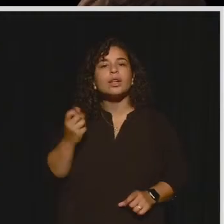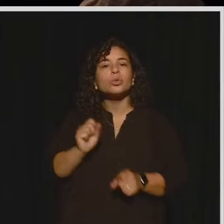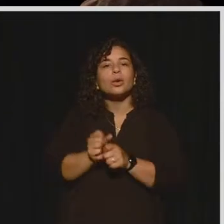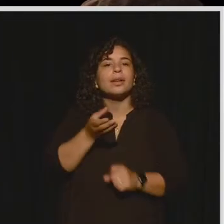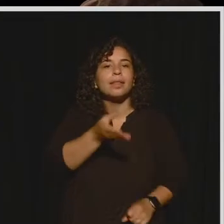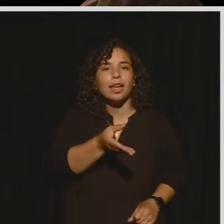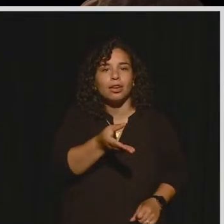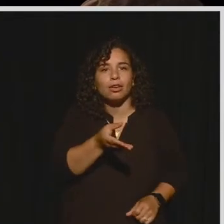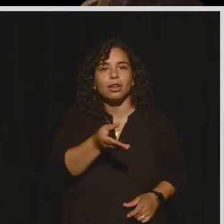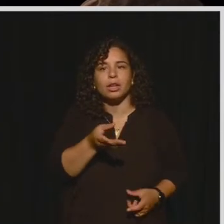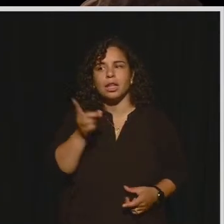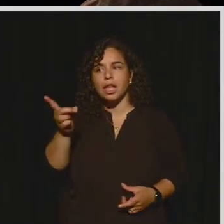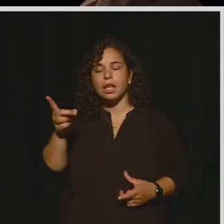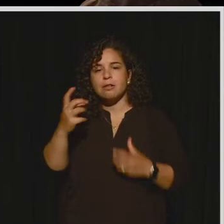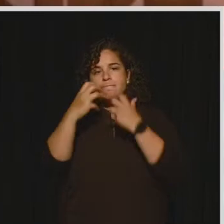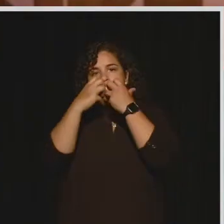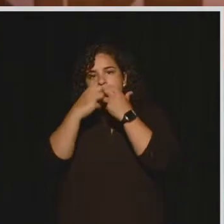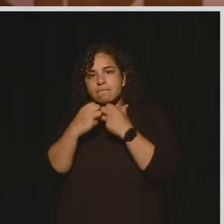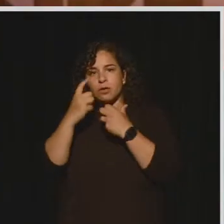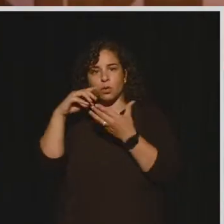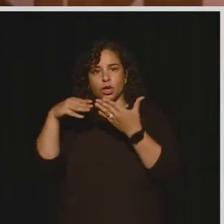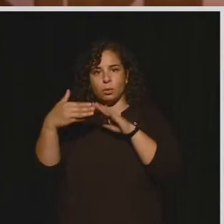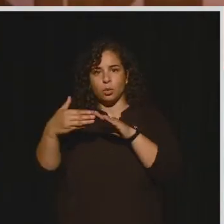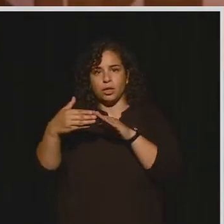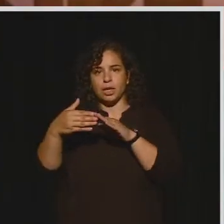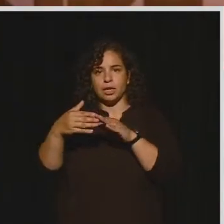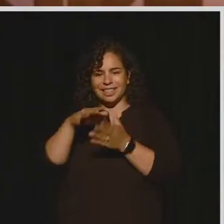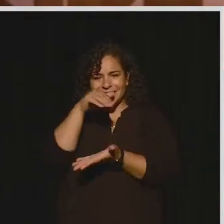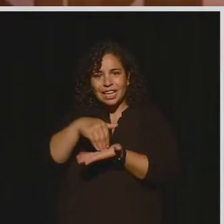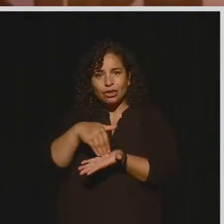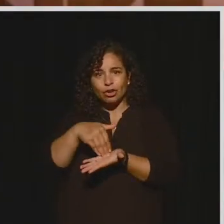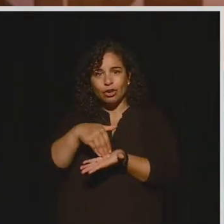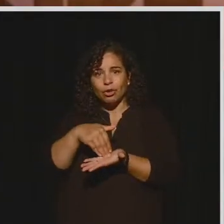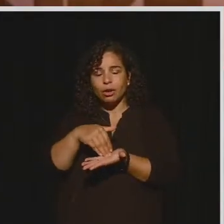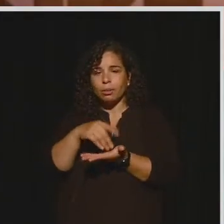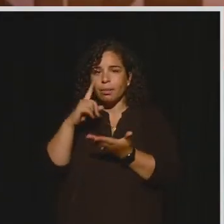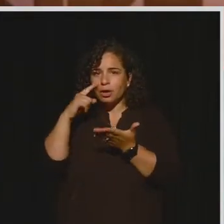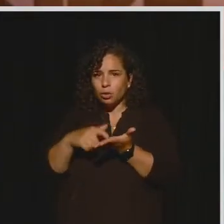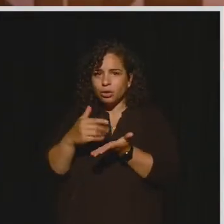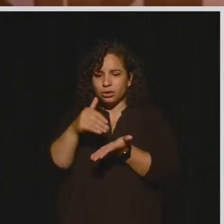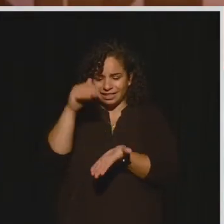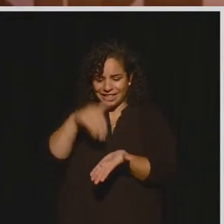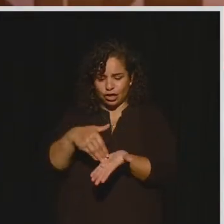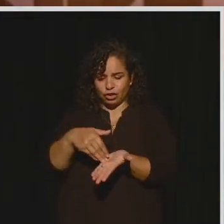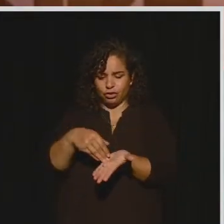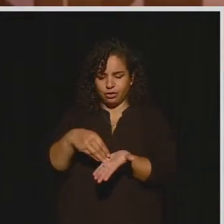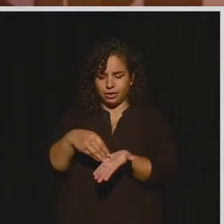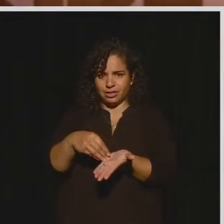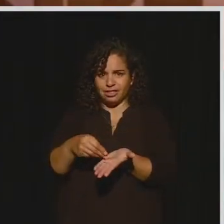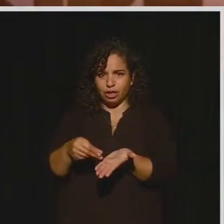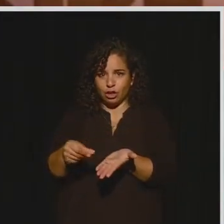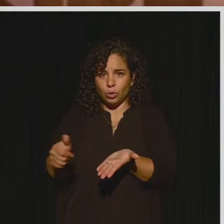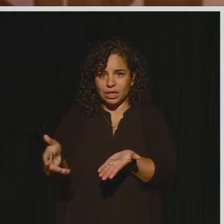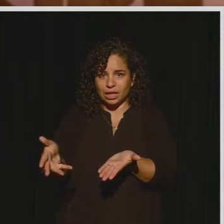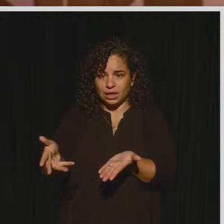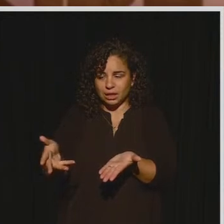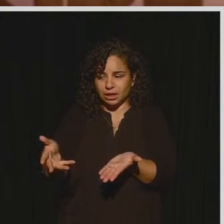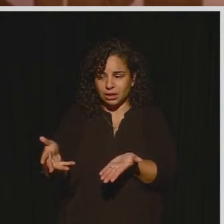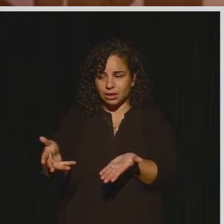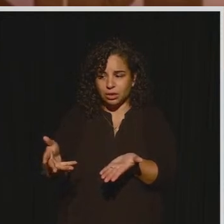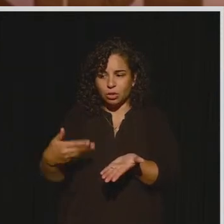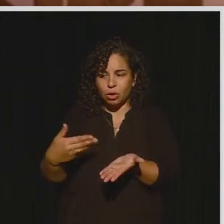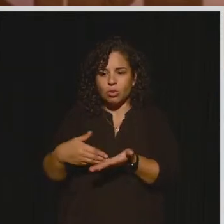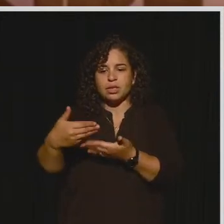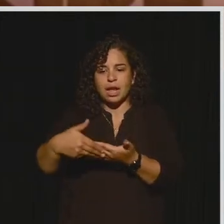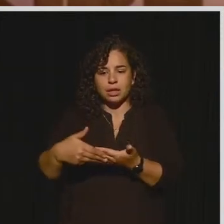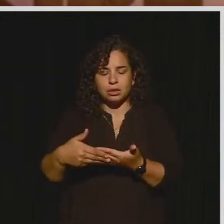many years. And we're kind of losing that core. And what form is that going to take? Is the community going to come